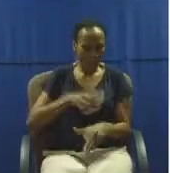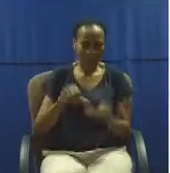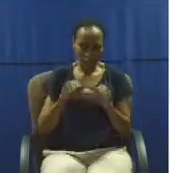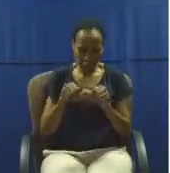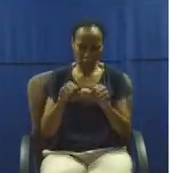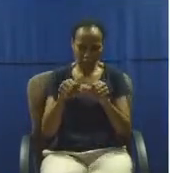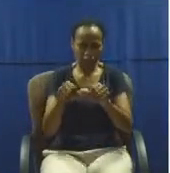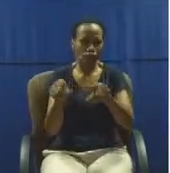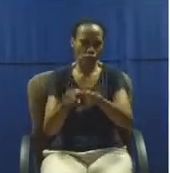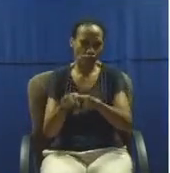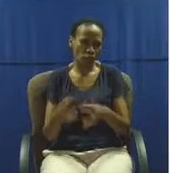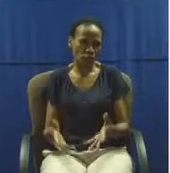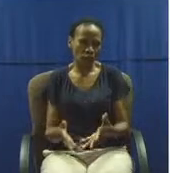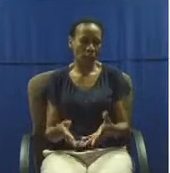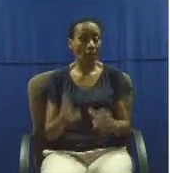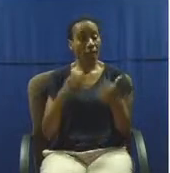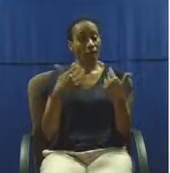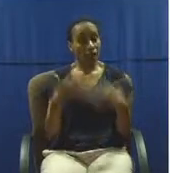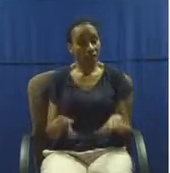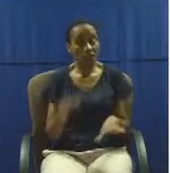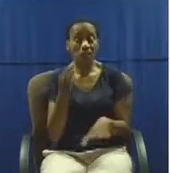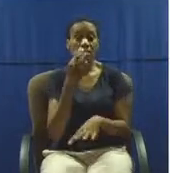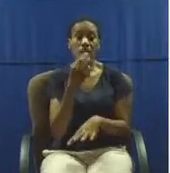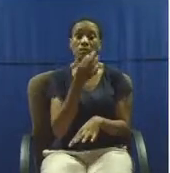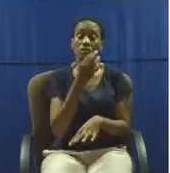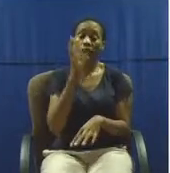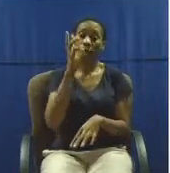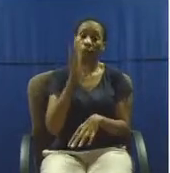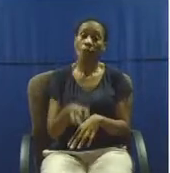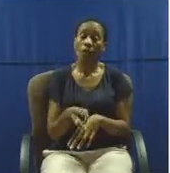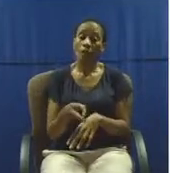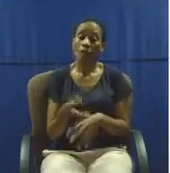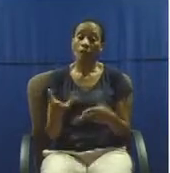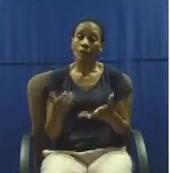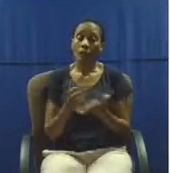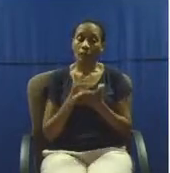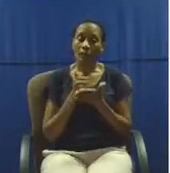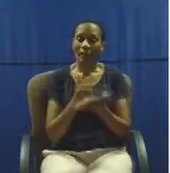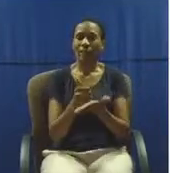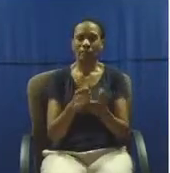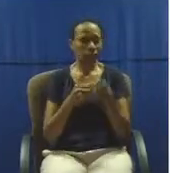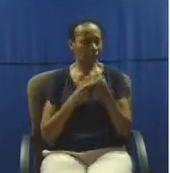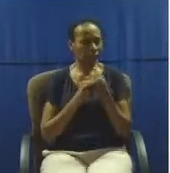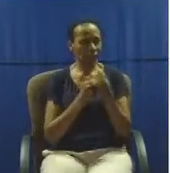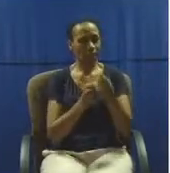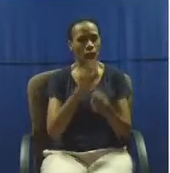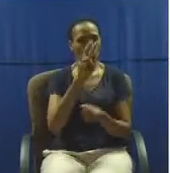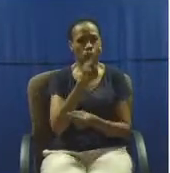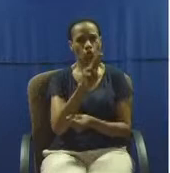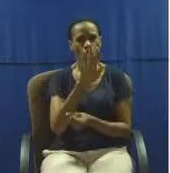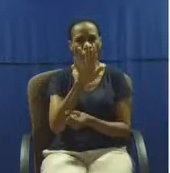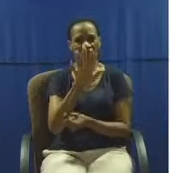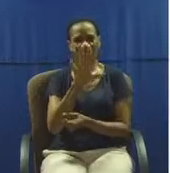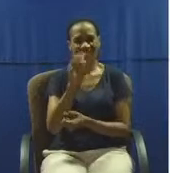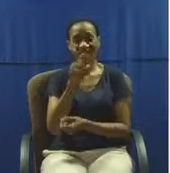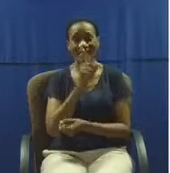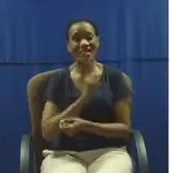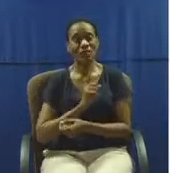play. Already we have said that we are going to assist and support